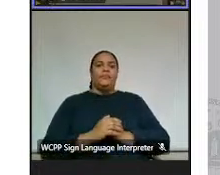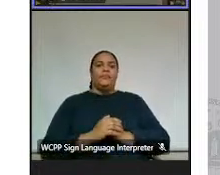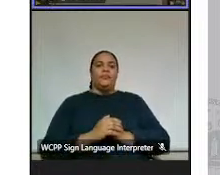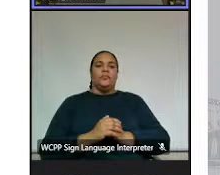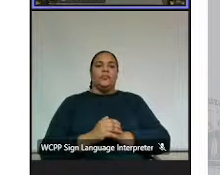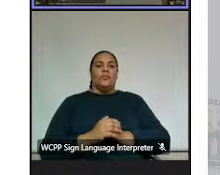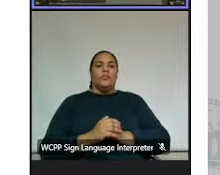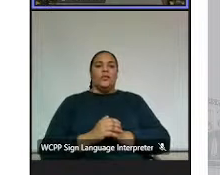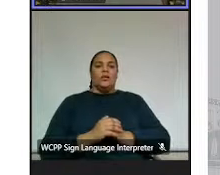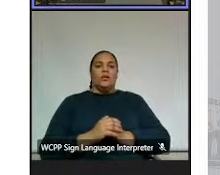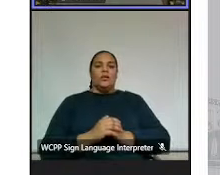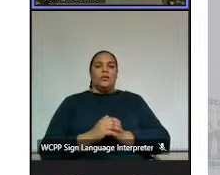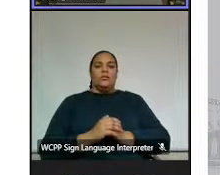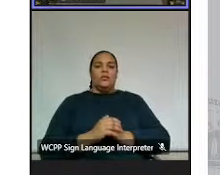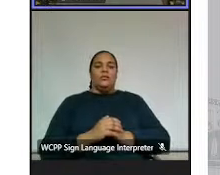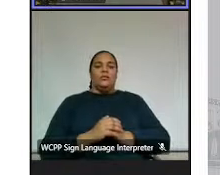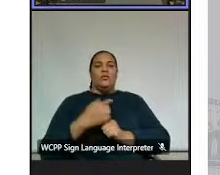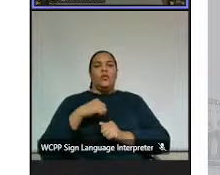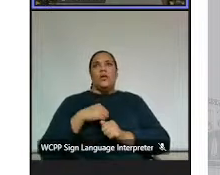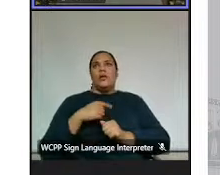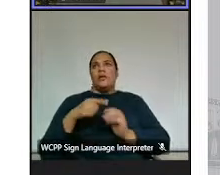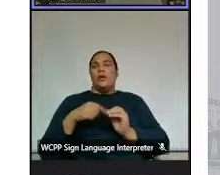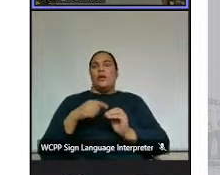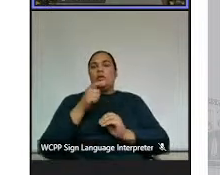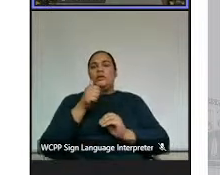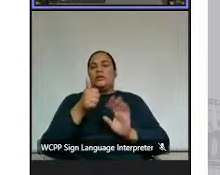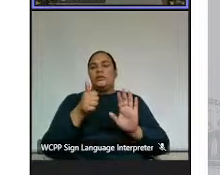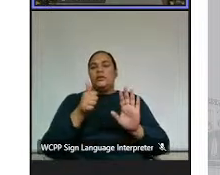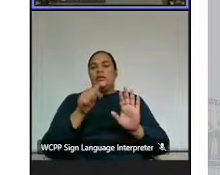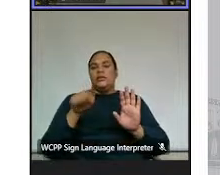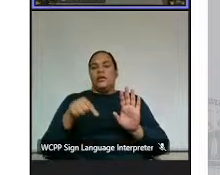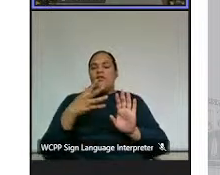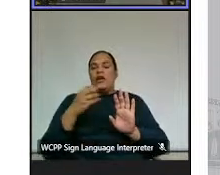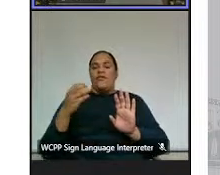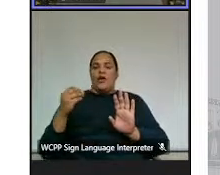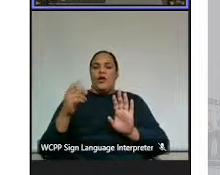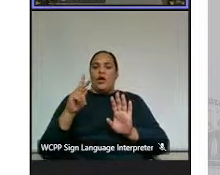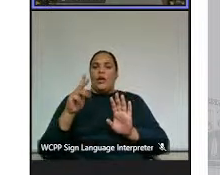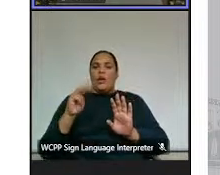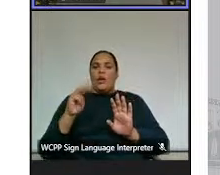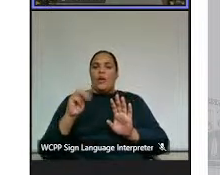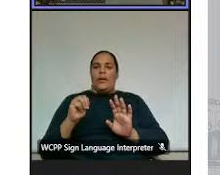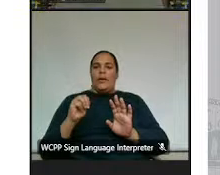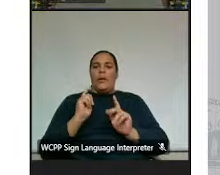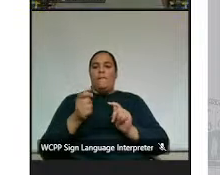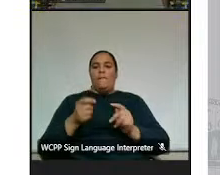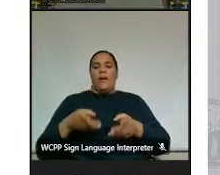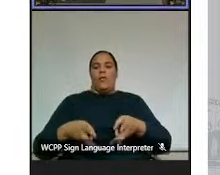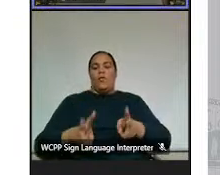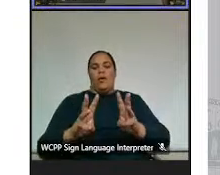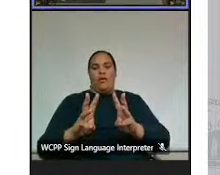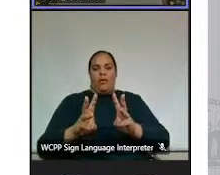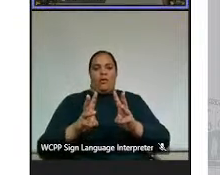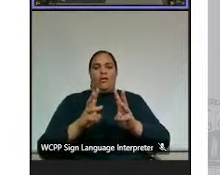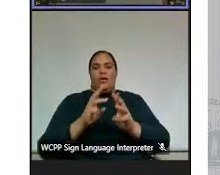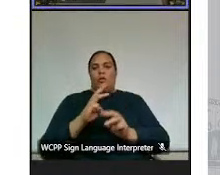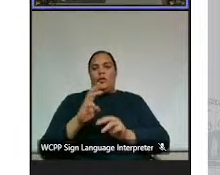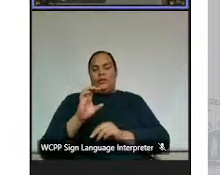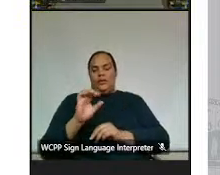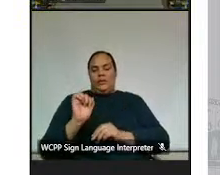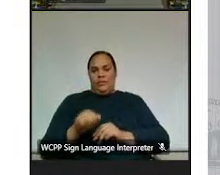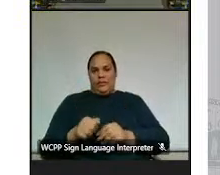We have about 6,500 kilometers of paved carriageway in the Western